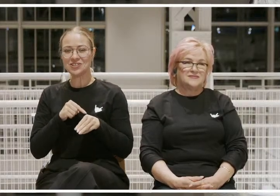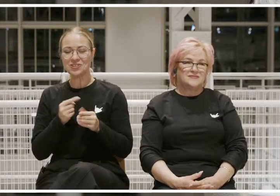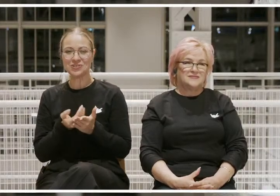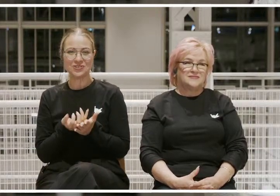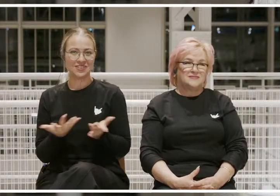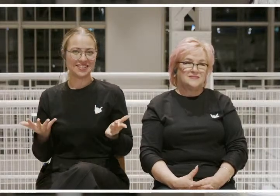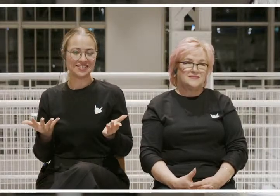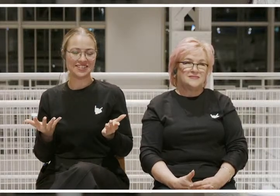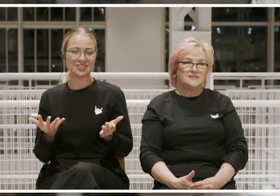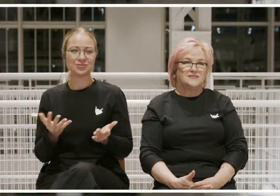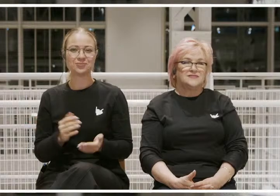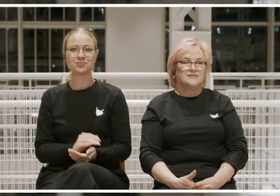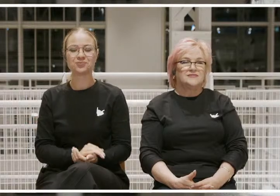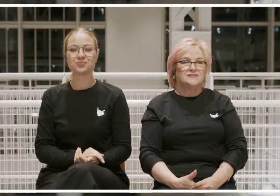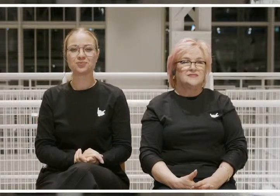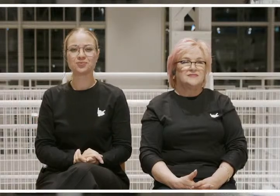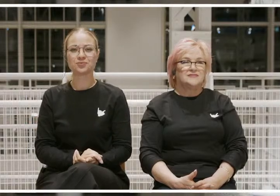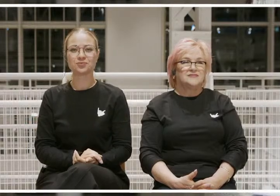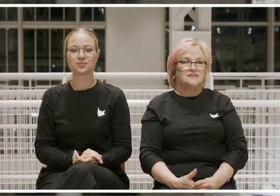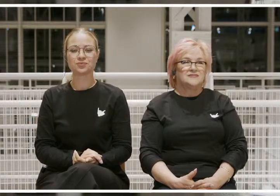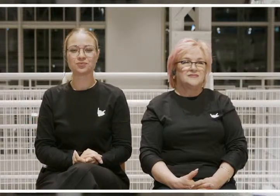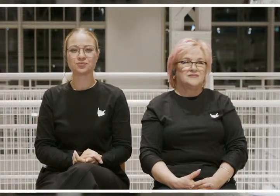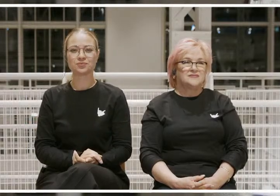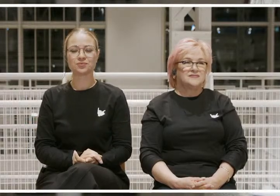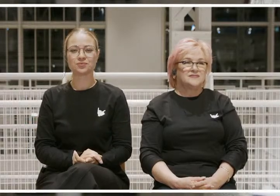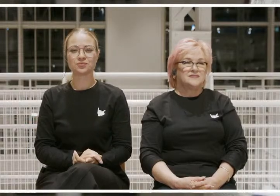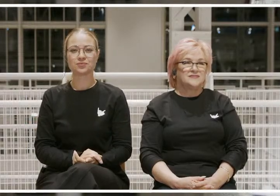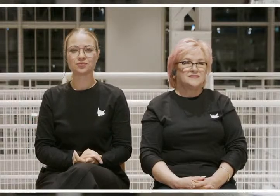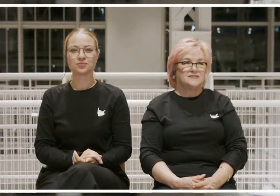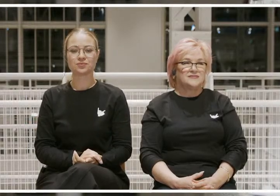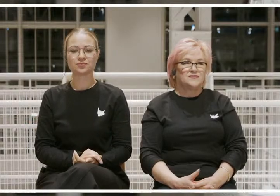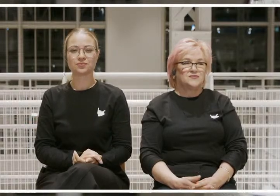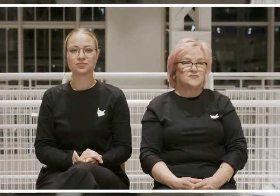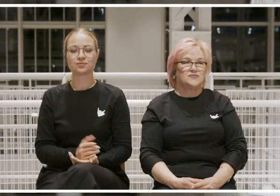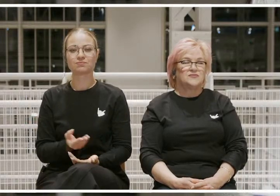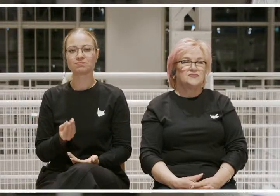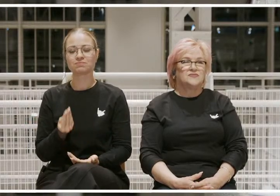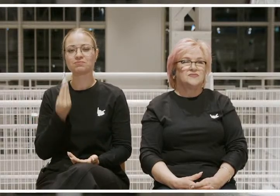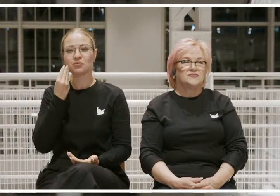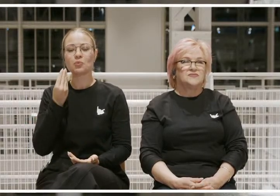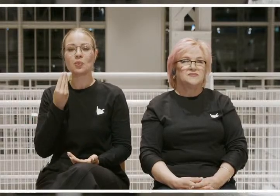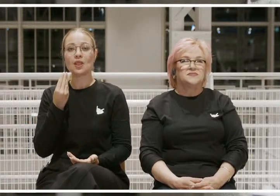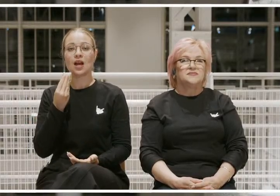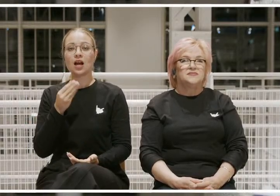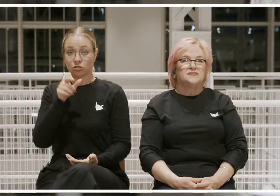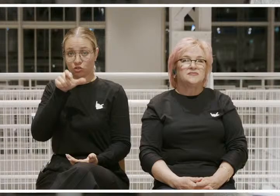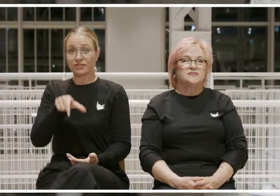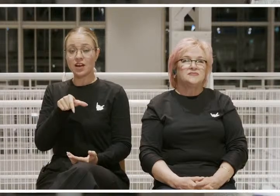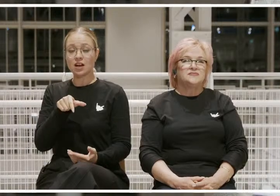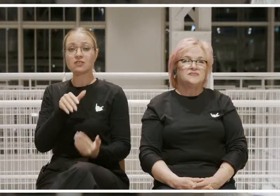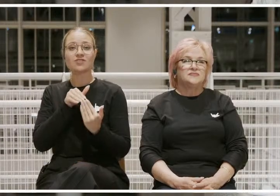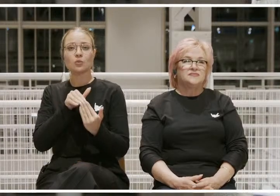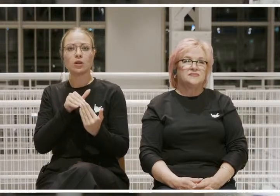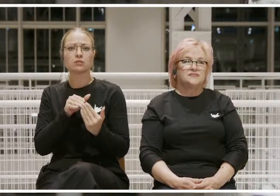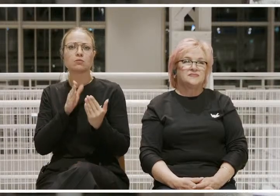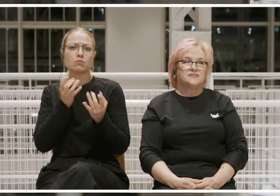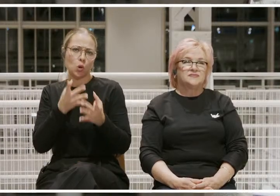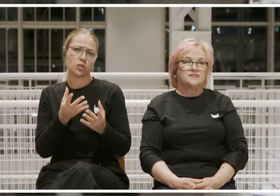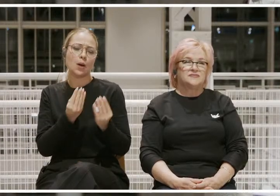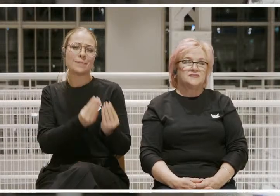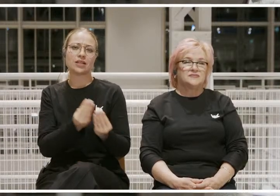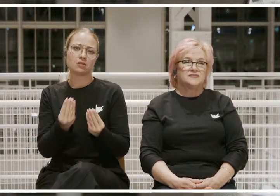don't only experience the work in one way, like just seeing